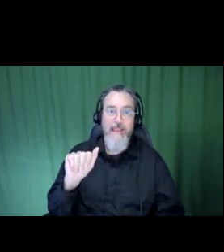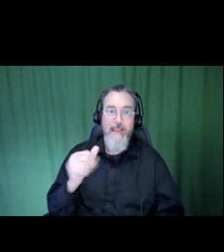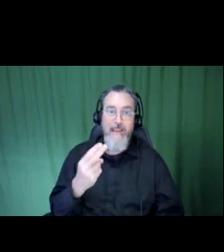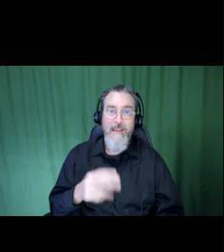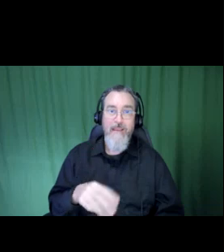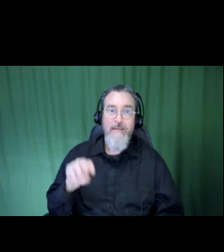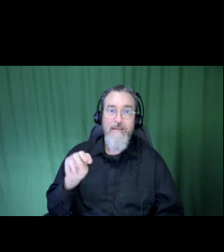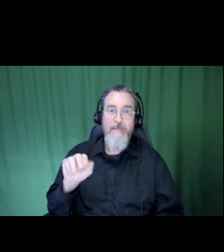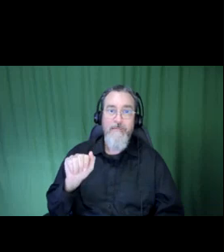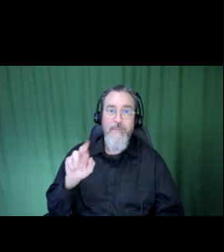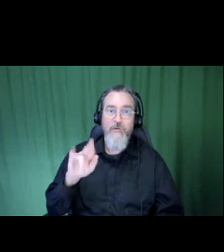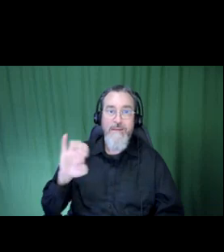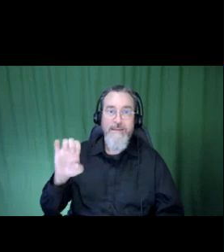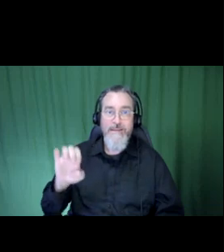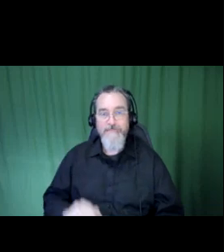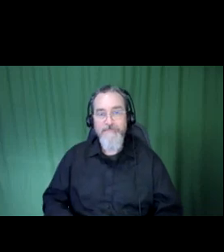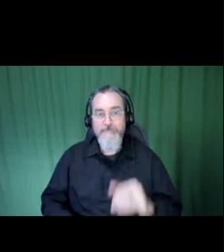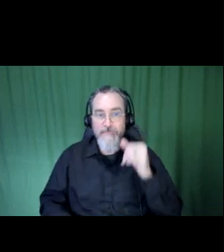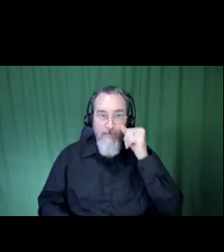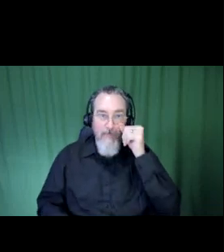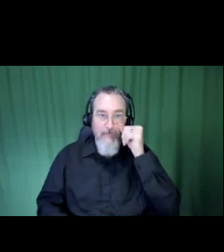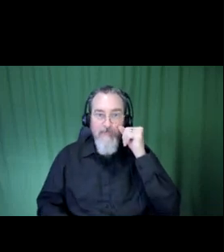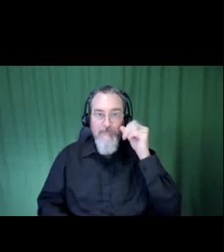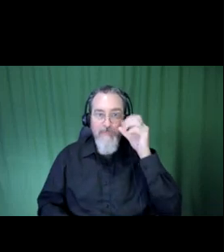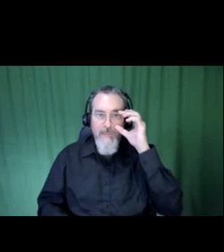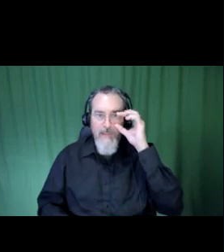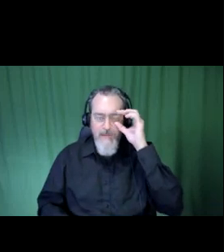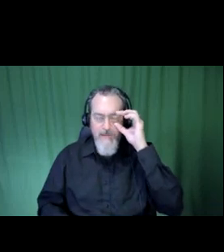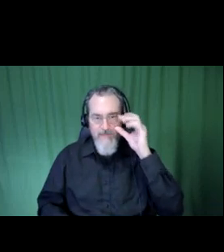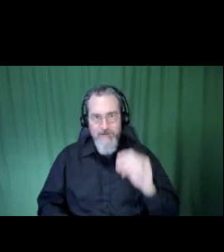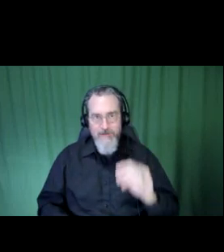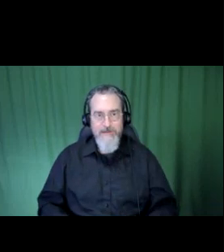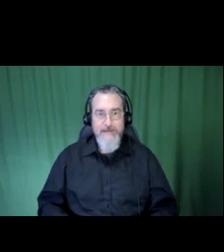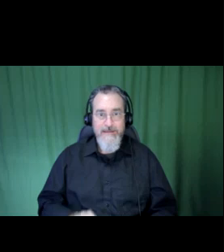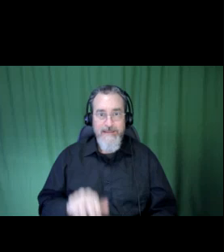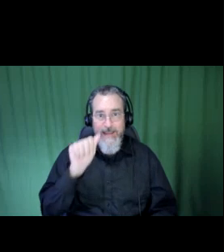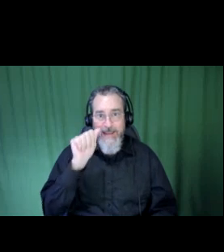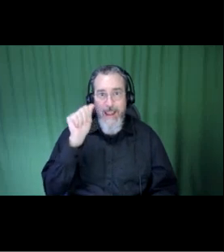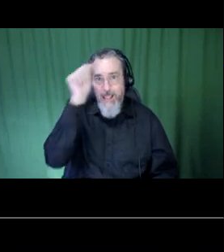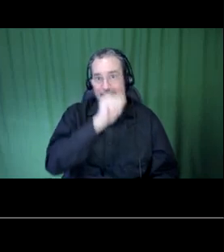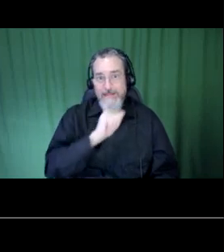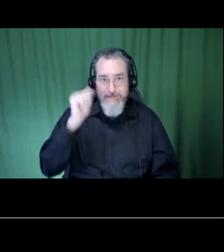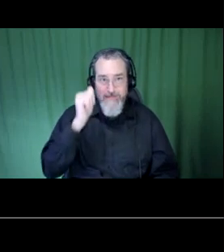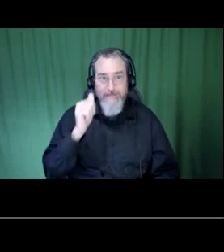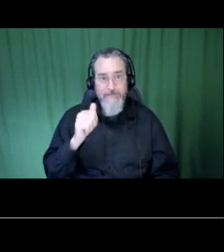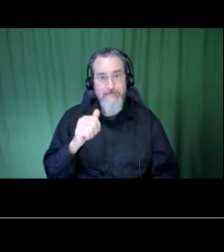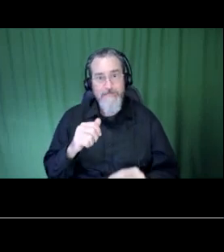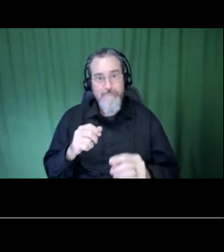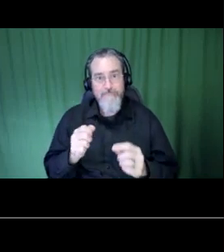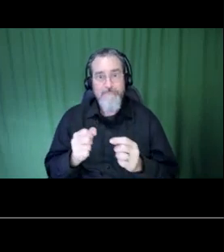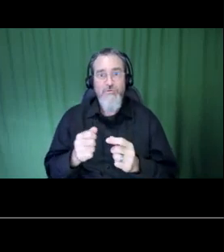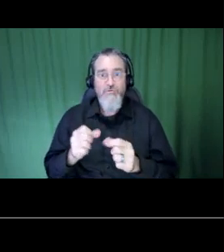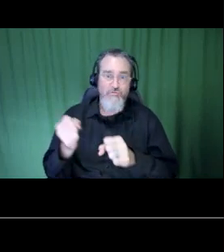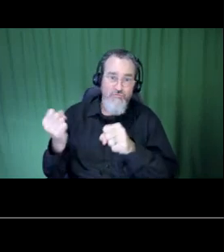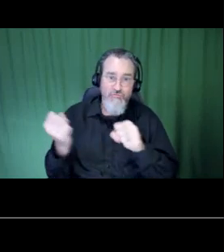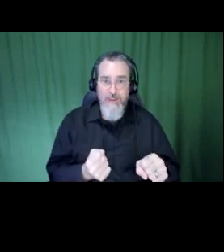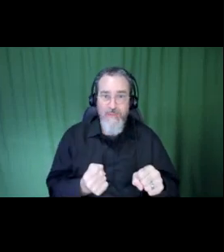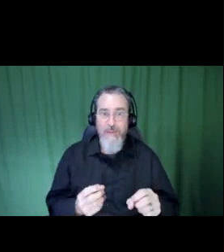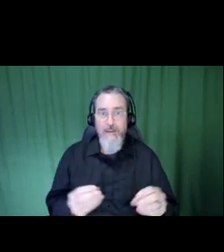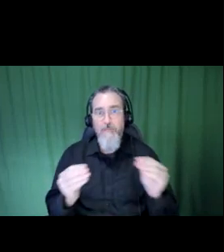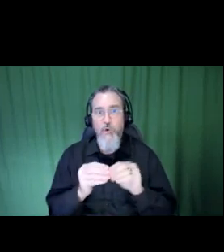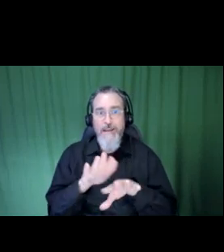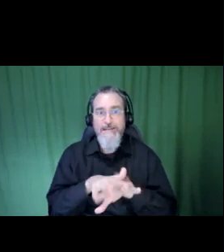and Strengthening an Indigenous Workforce for Climate Resilience in Alaska. Thank you. My